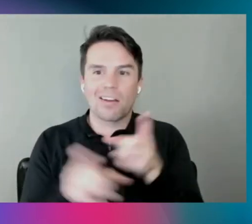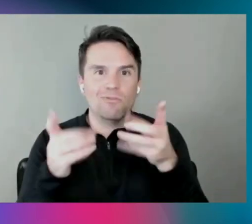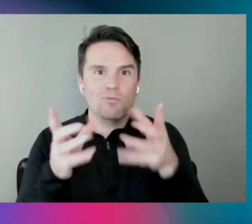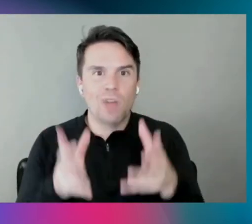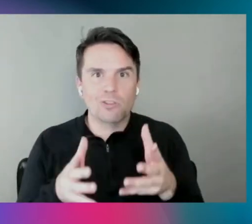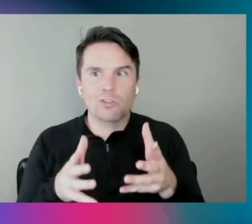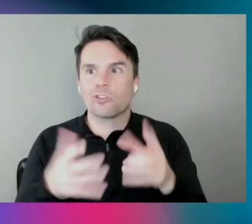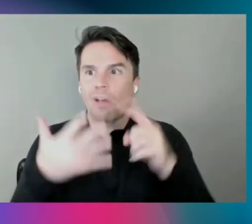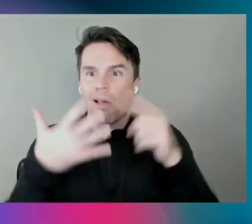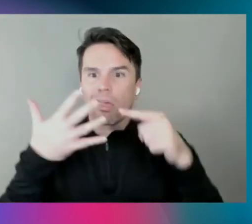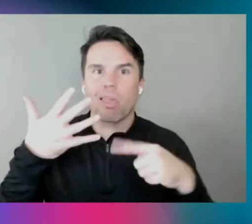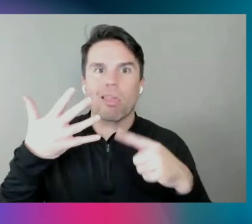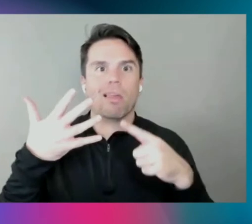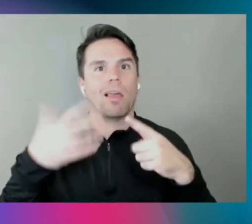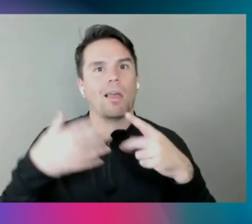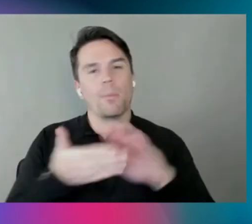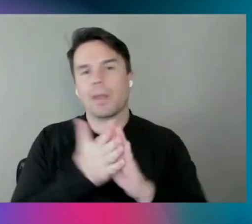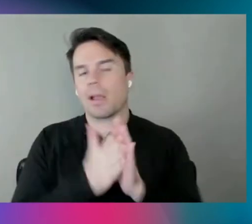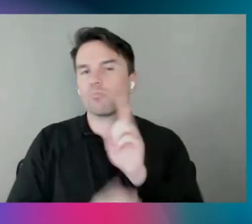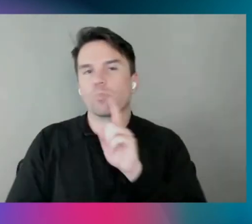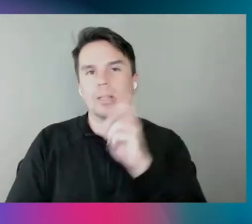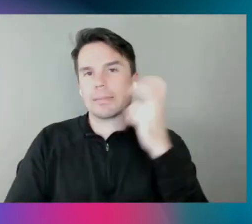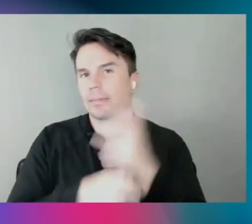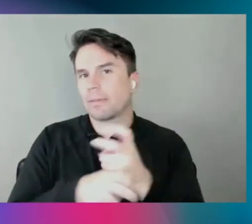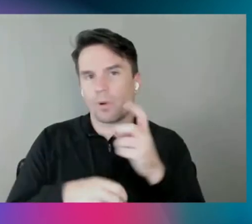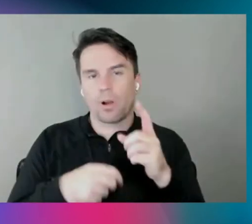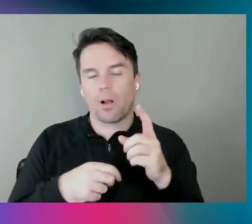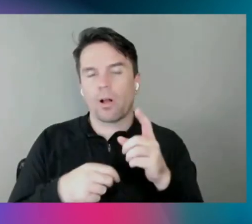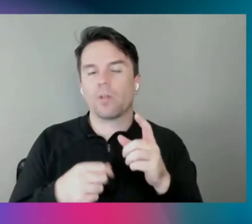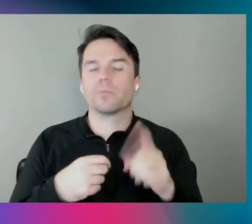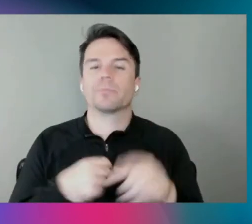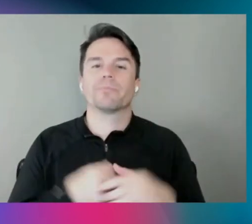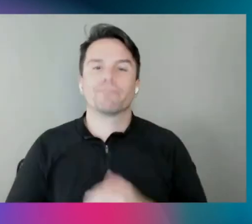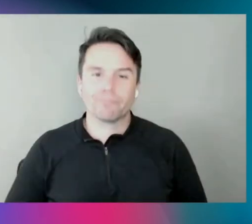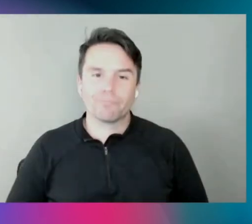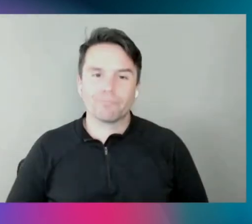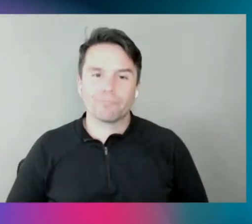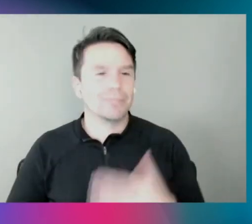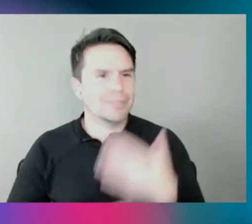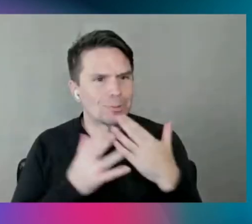Yeah. Well, Liam, thank you for joining us. We got about